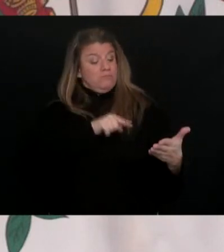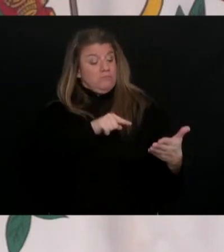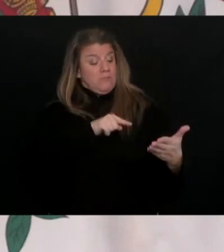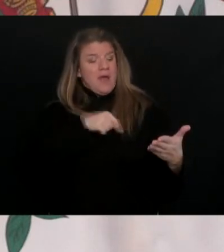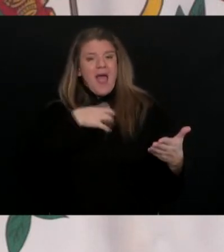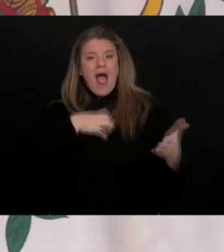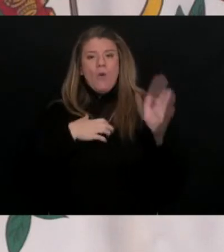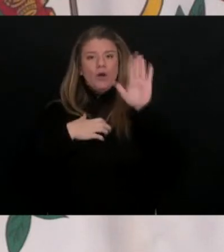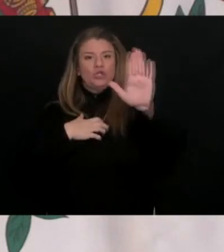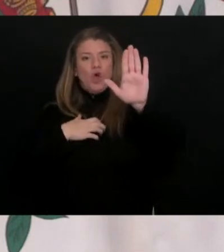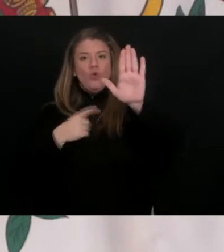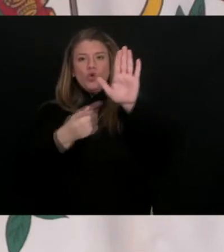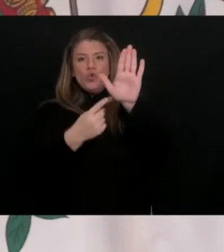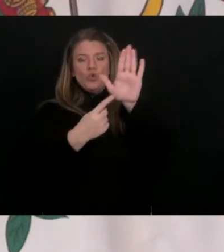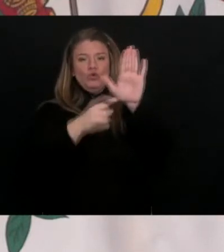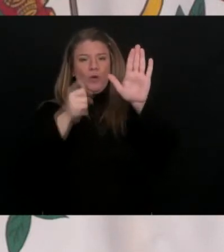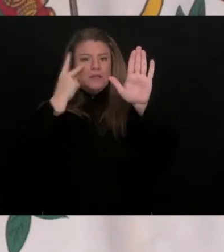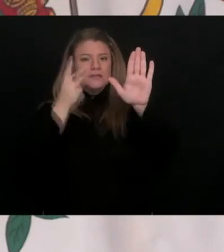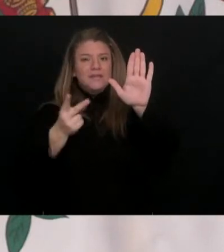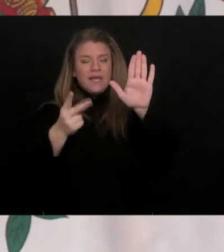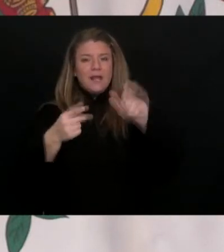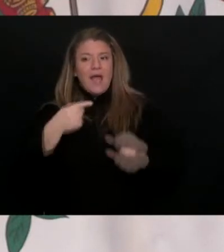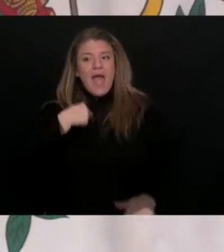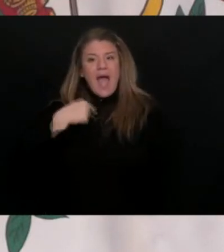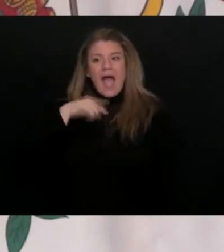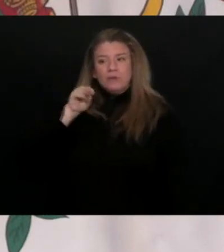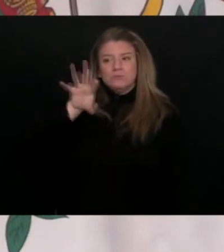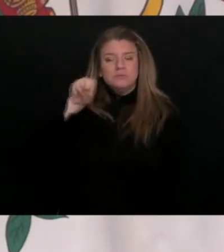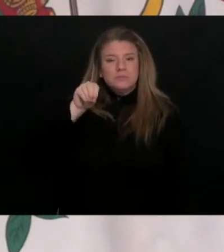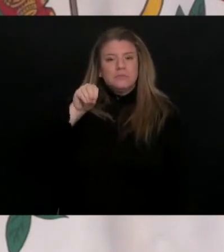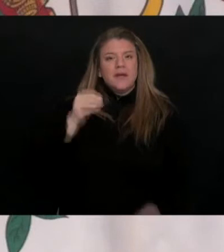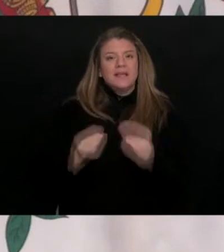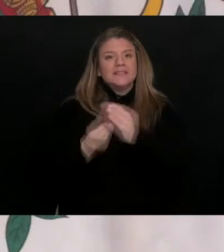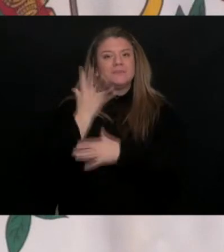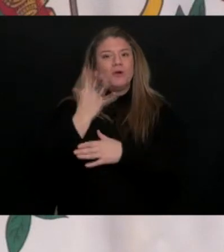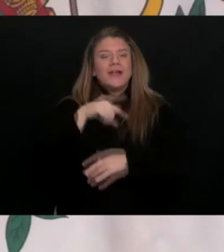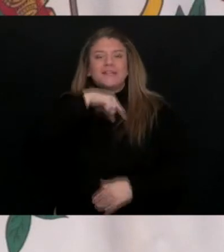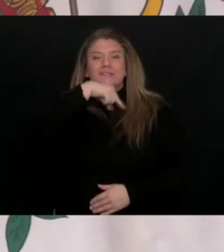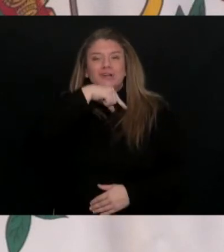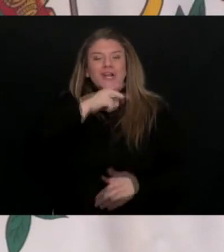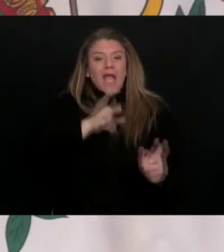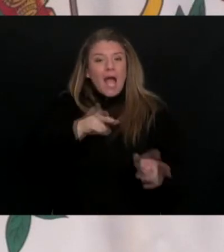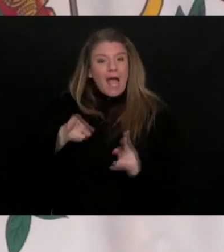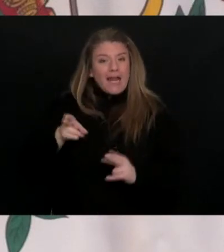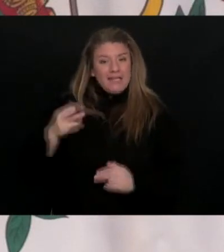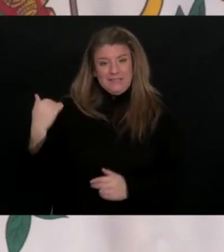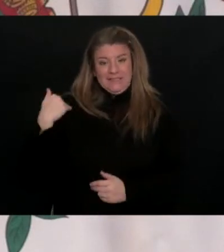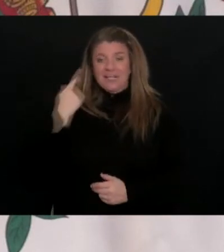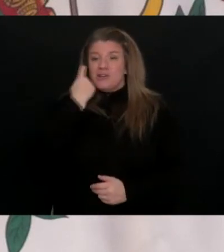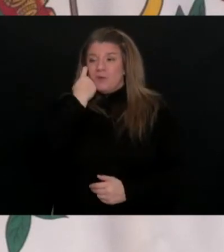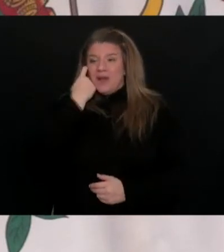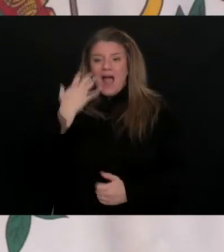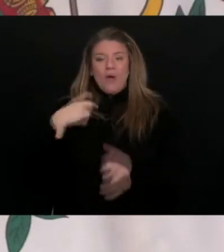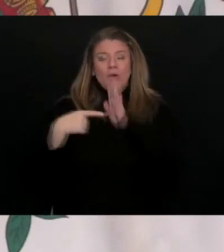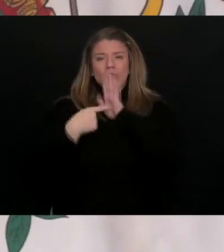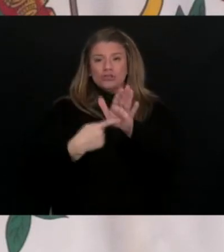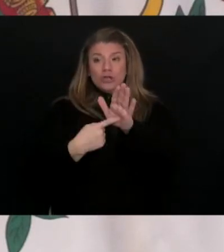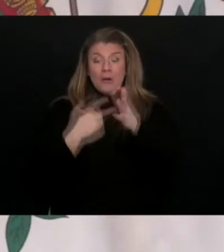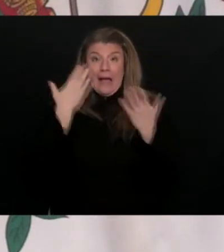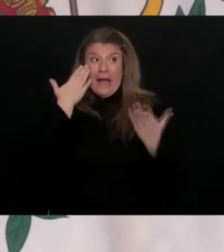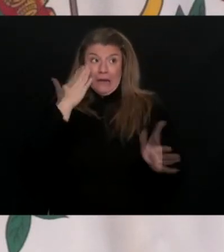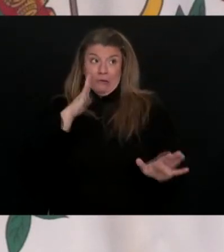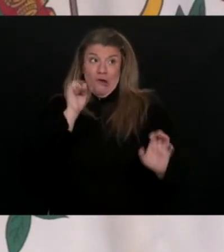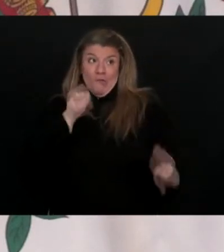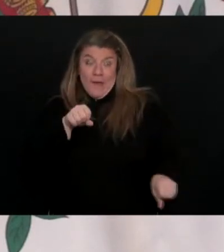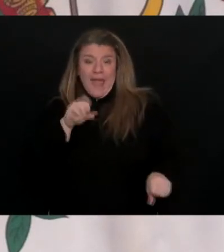up here and everything where you can see it and everything that I took spring turkey hunting this past year and see if I can get that up. I don't know if we can get it up or